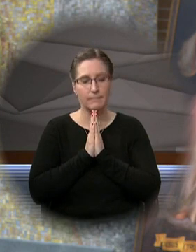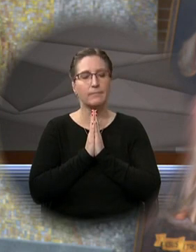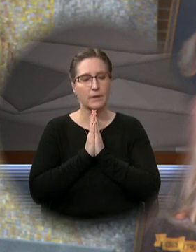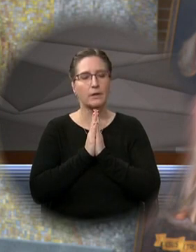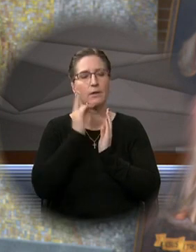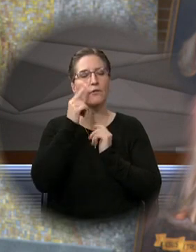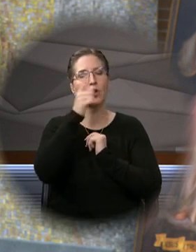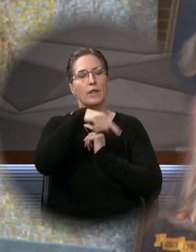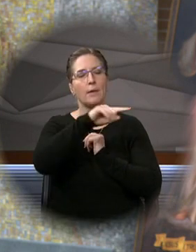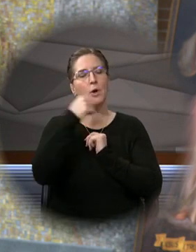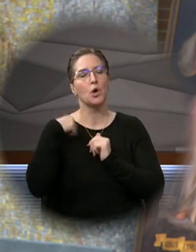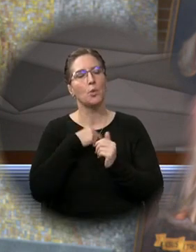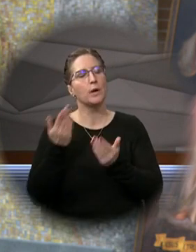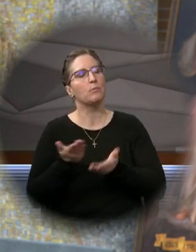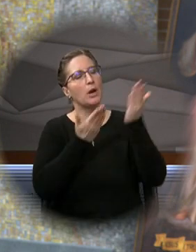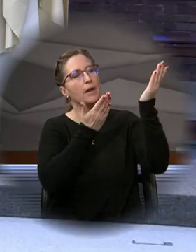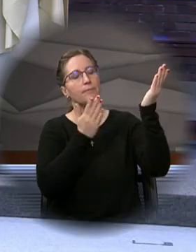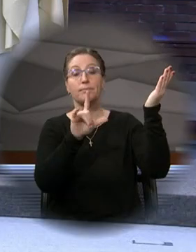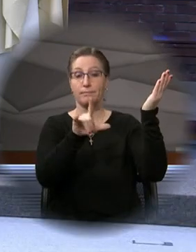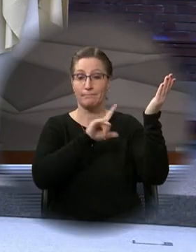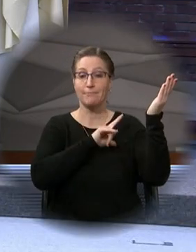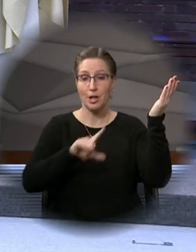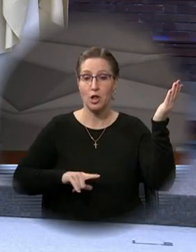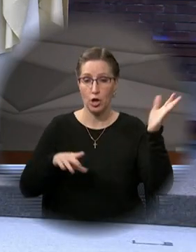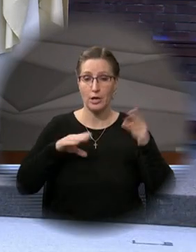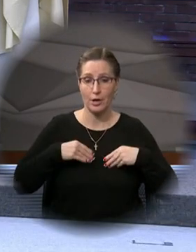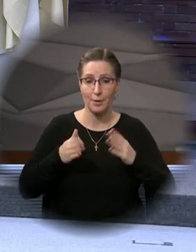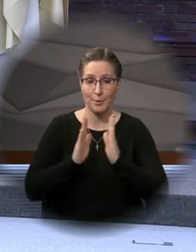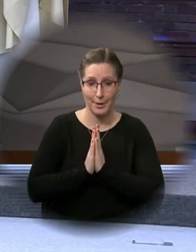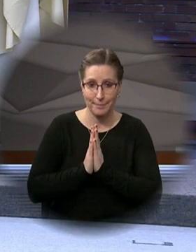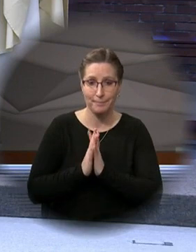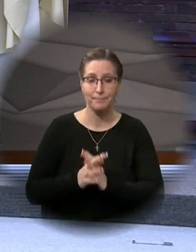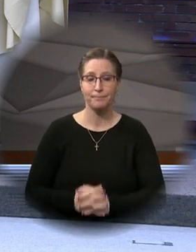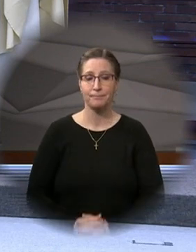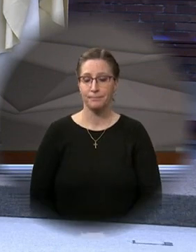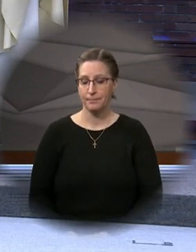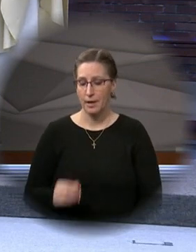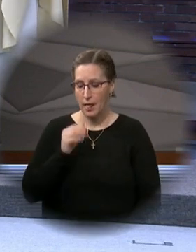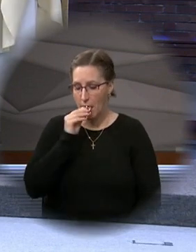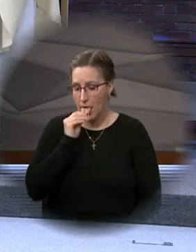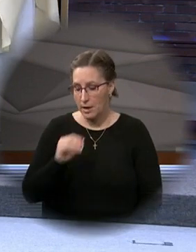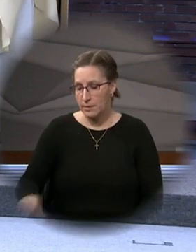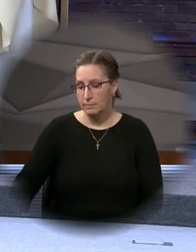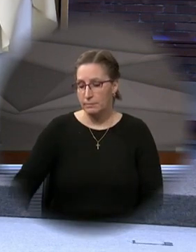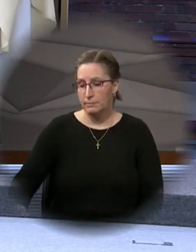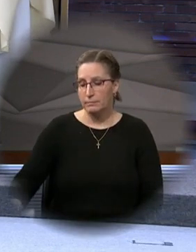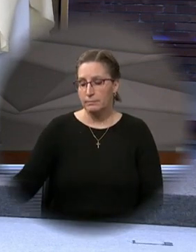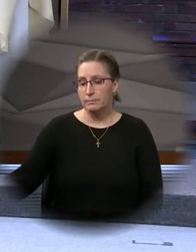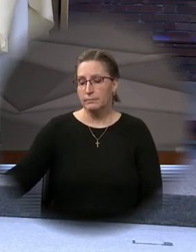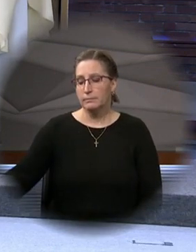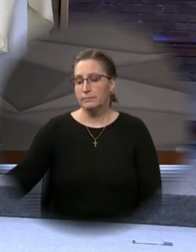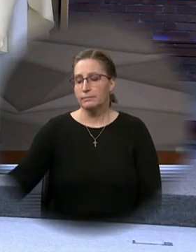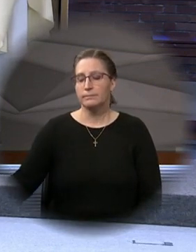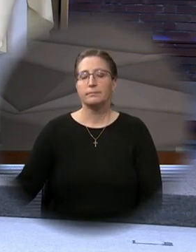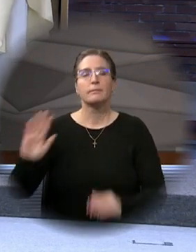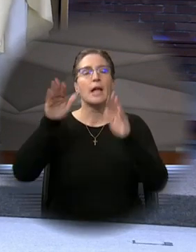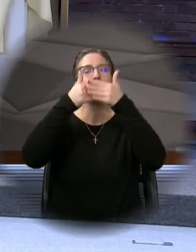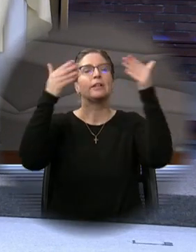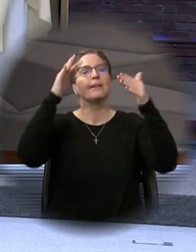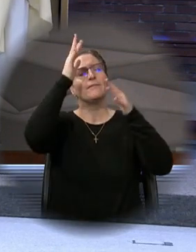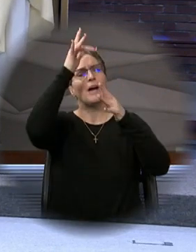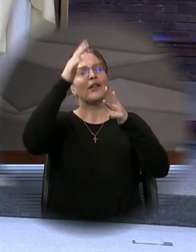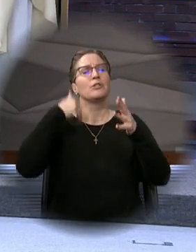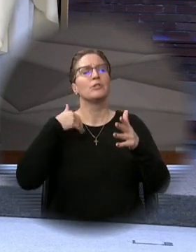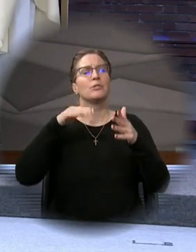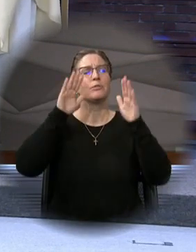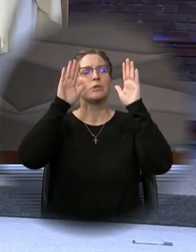For them, we pray to the Lord. Lord, hear our prayer. Heavenly Father, in the wondrous birth